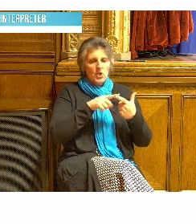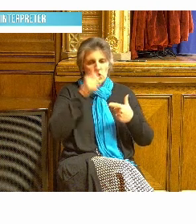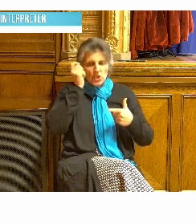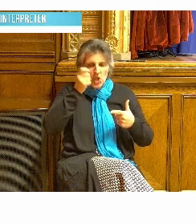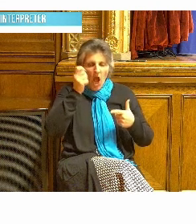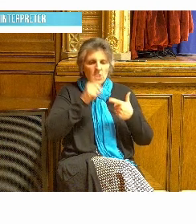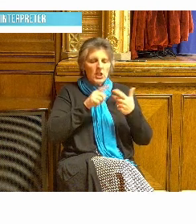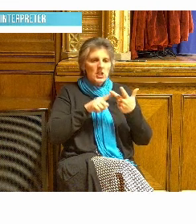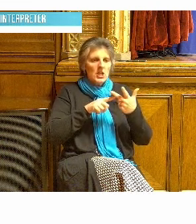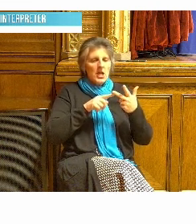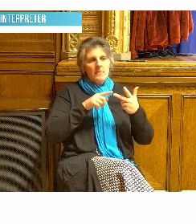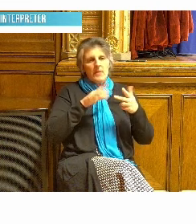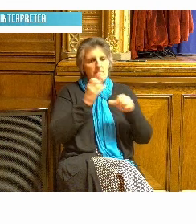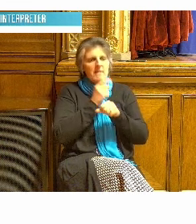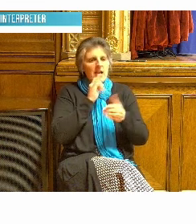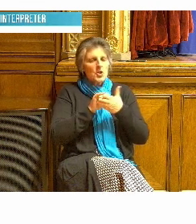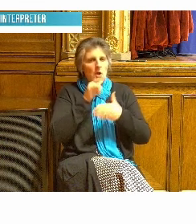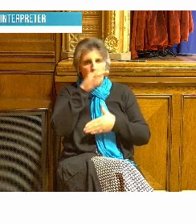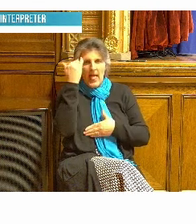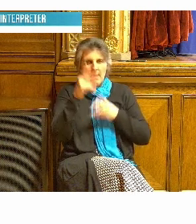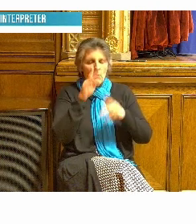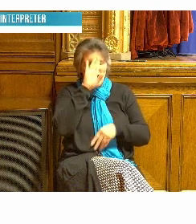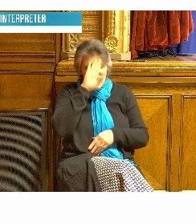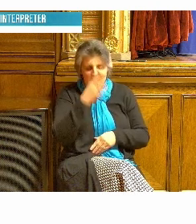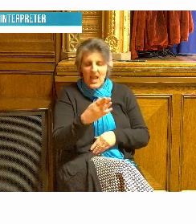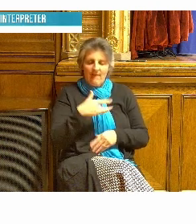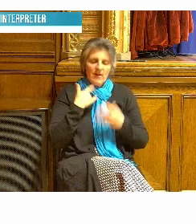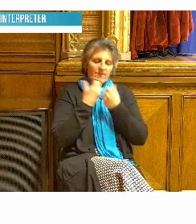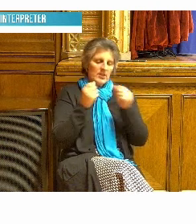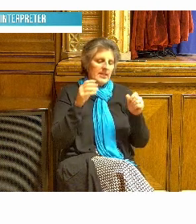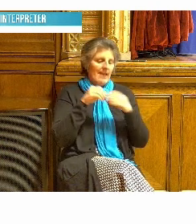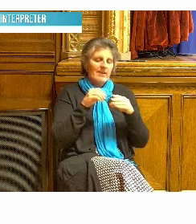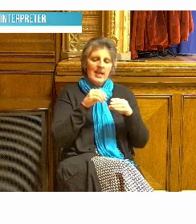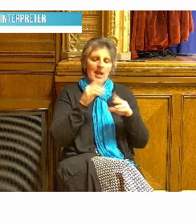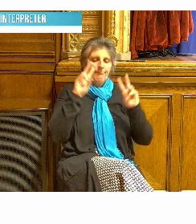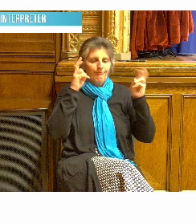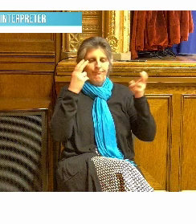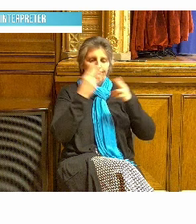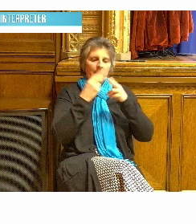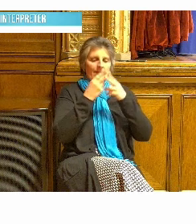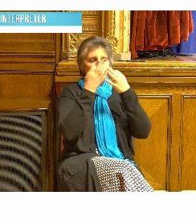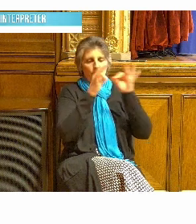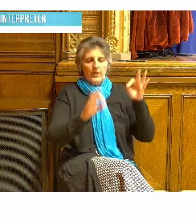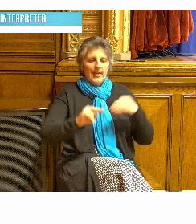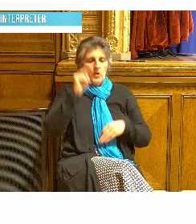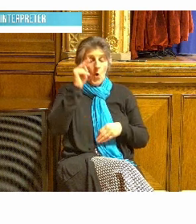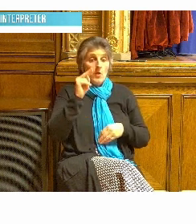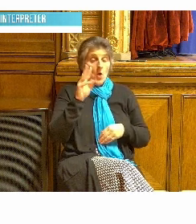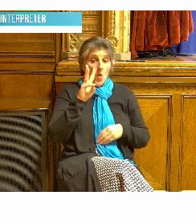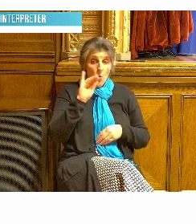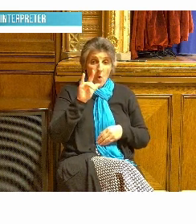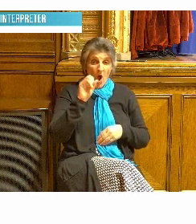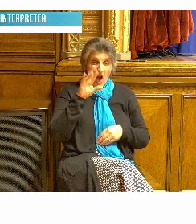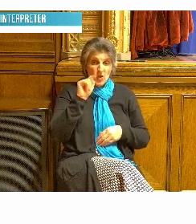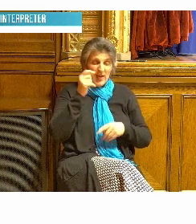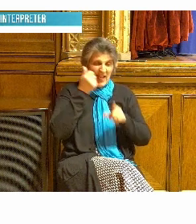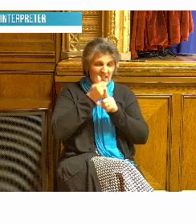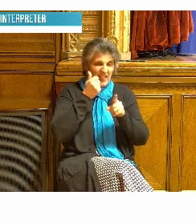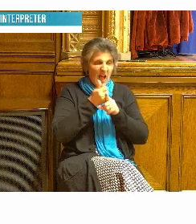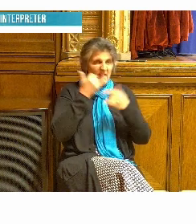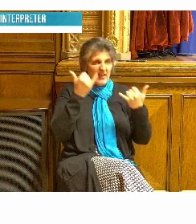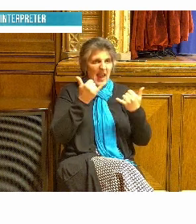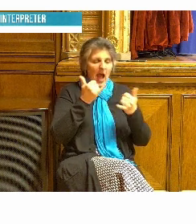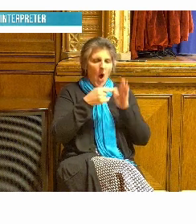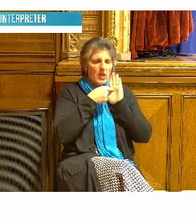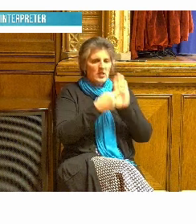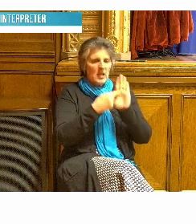judges, ensured Black people would never feel safe in a so-called free North. Wall Street itself, now a symbol